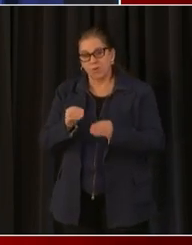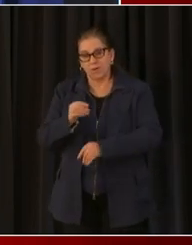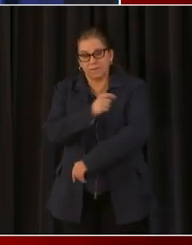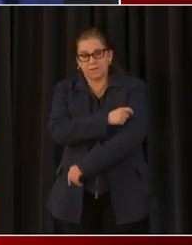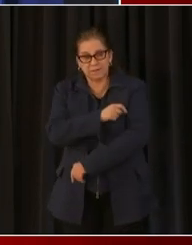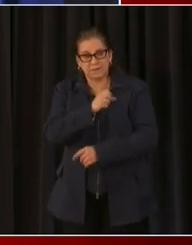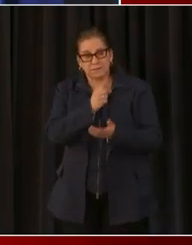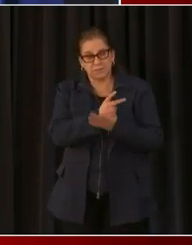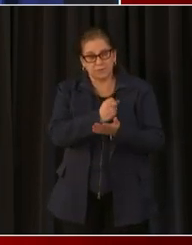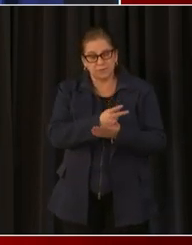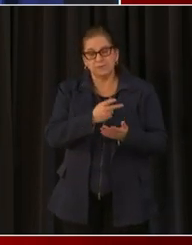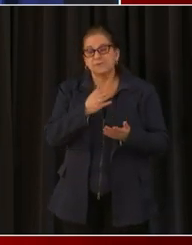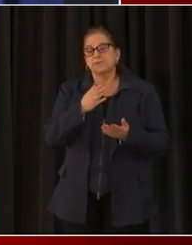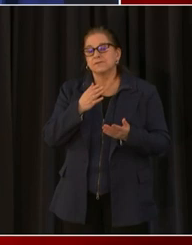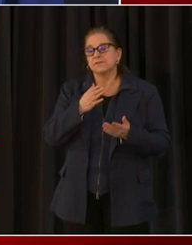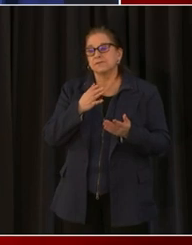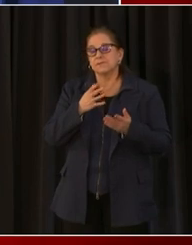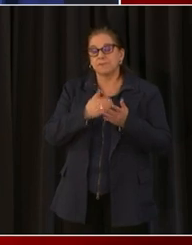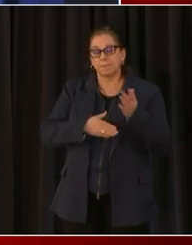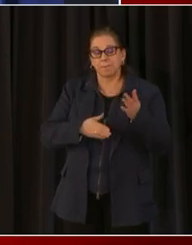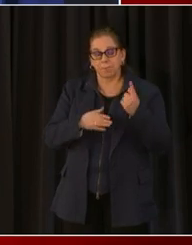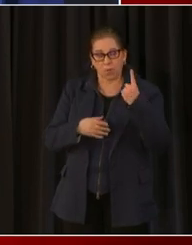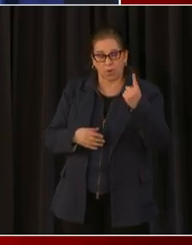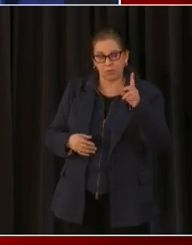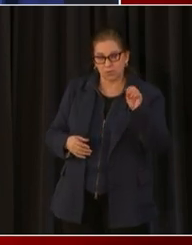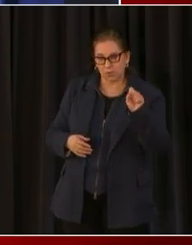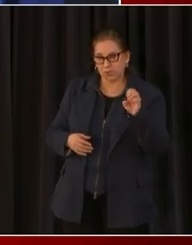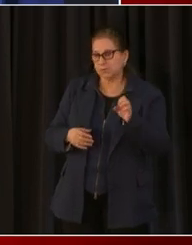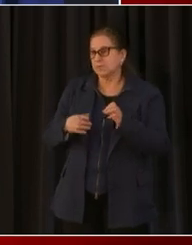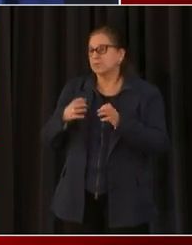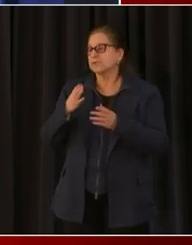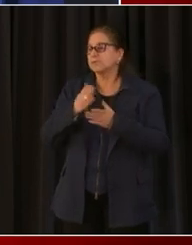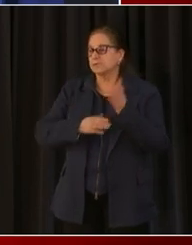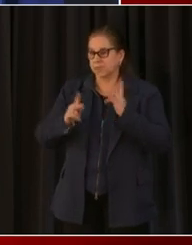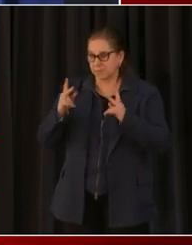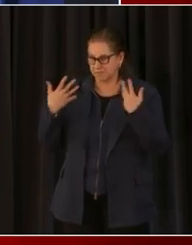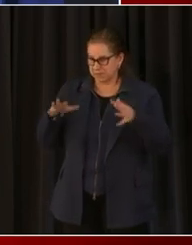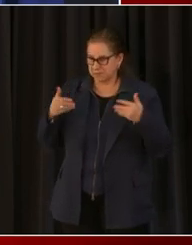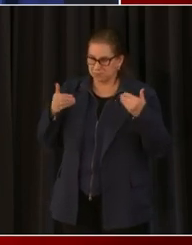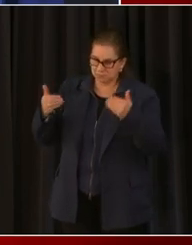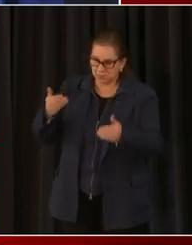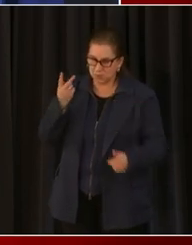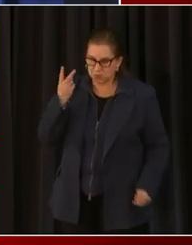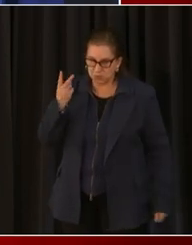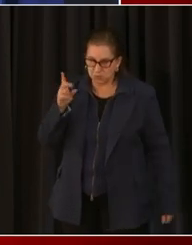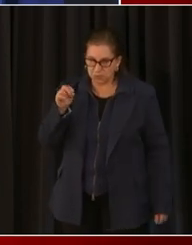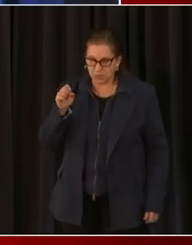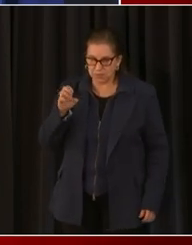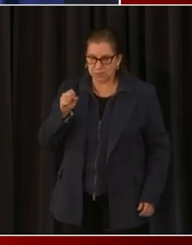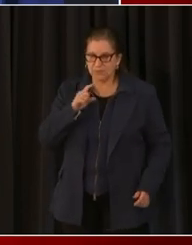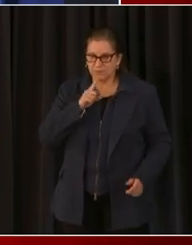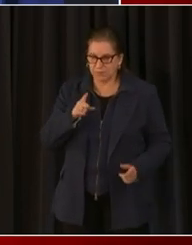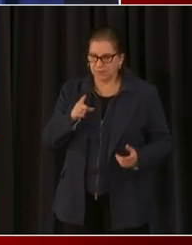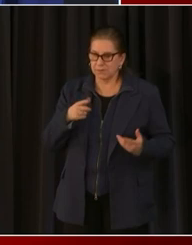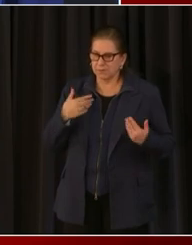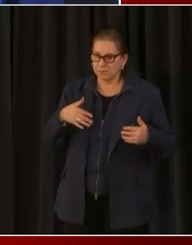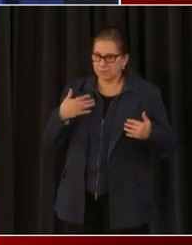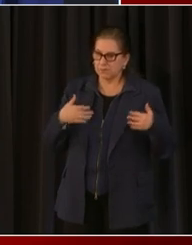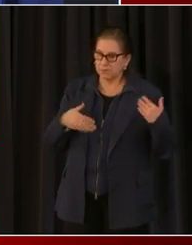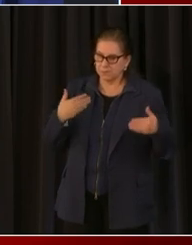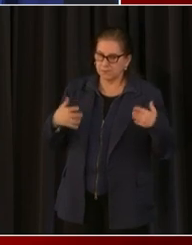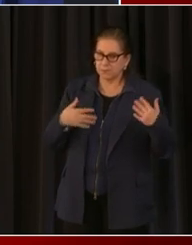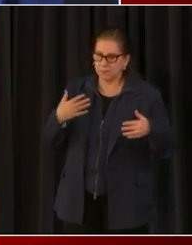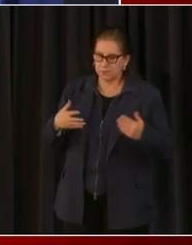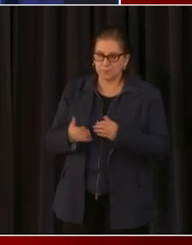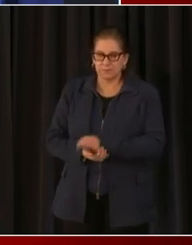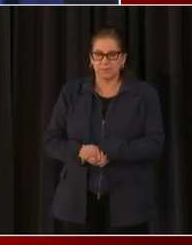require 2 doses, some that require 1 dose, and it gets even more confusing. So we've been very much focused